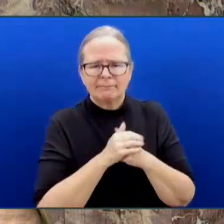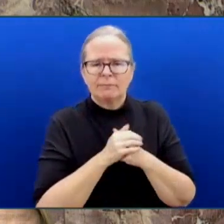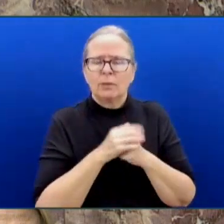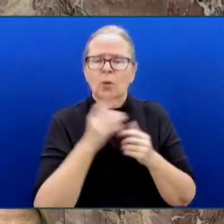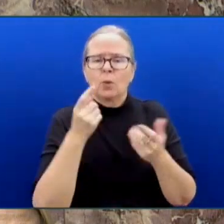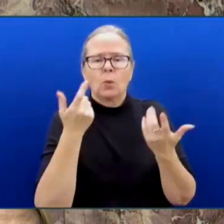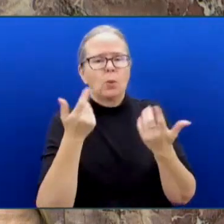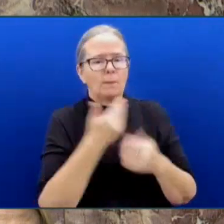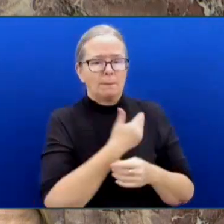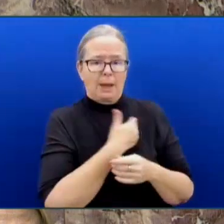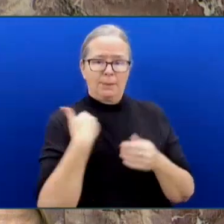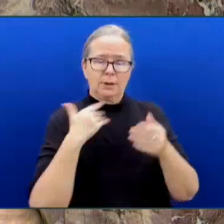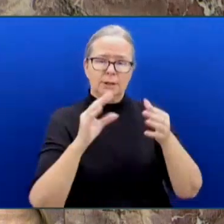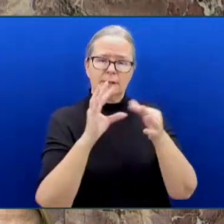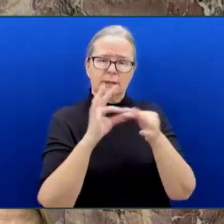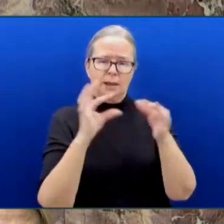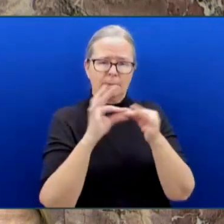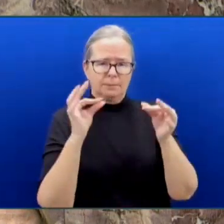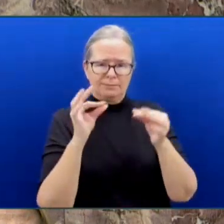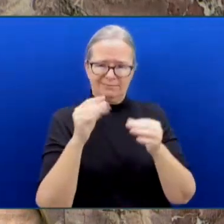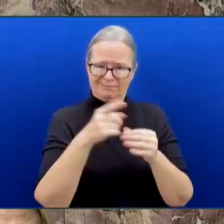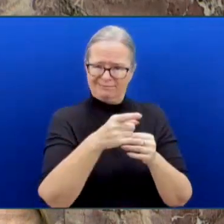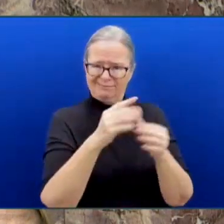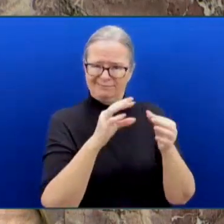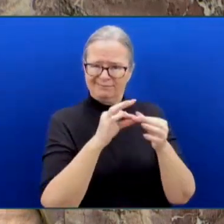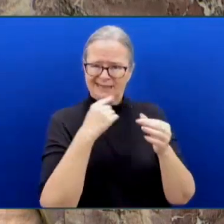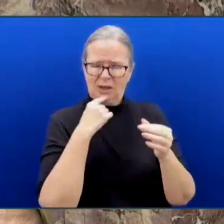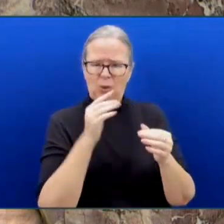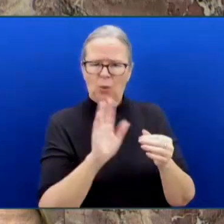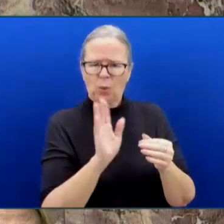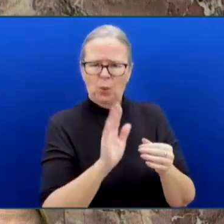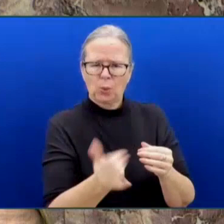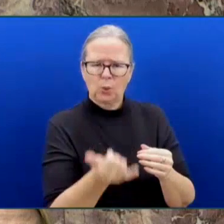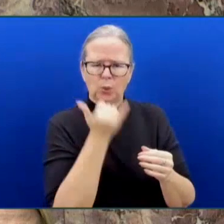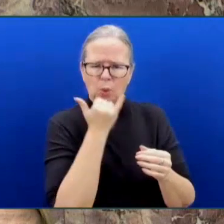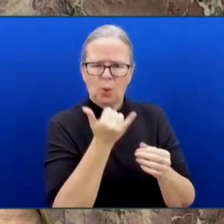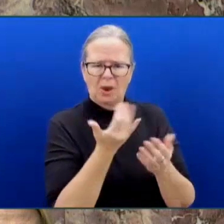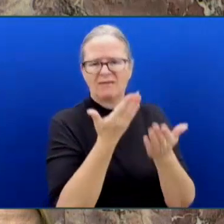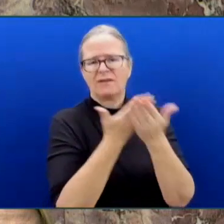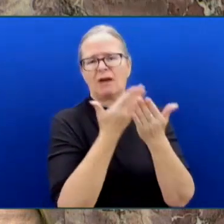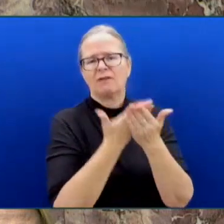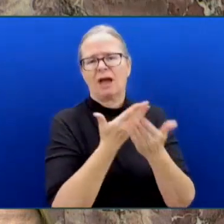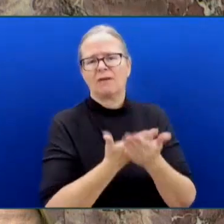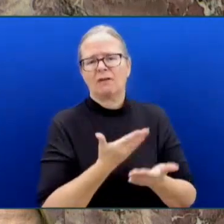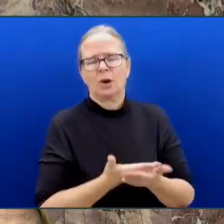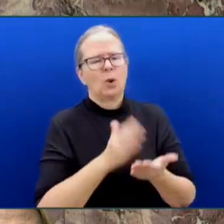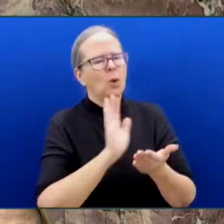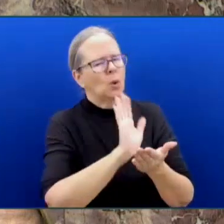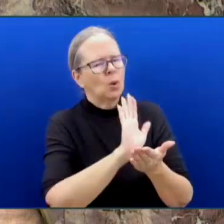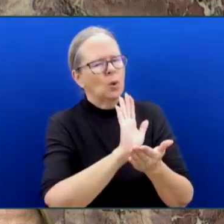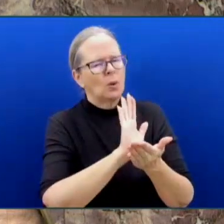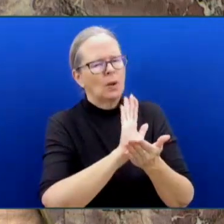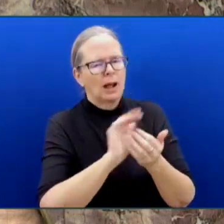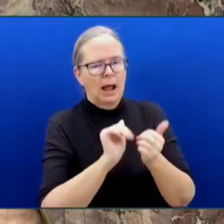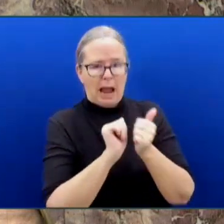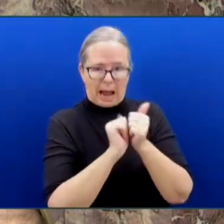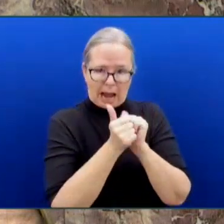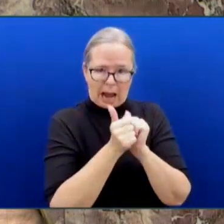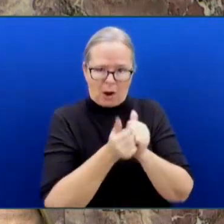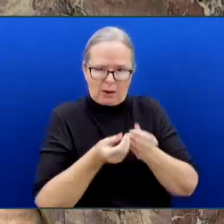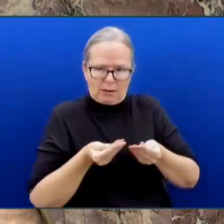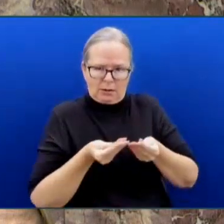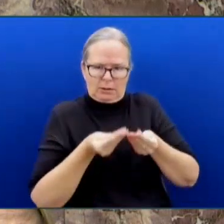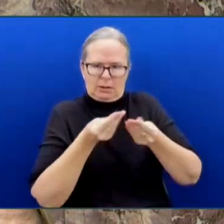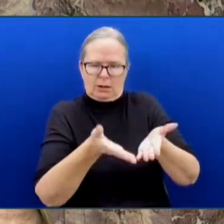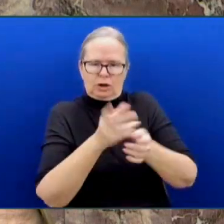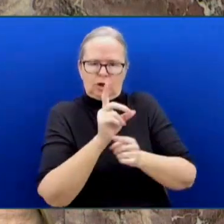to what he is suggesting as fact with respect to sources of drugs. I mean, it's just